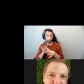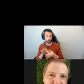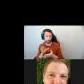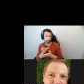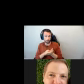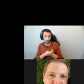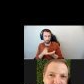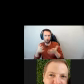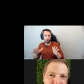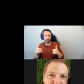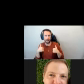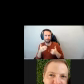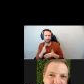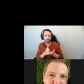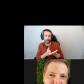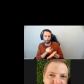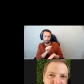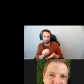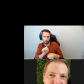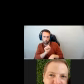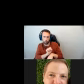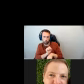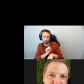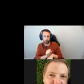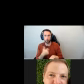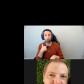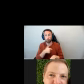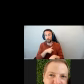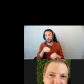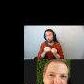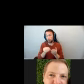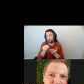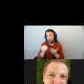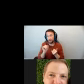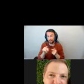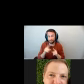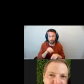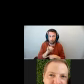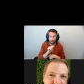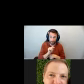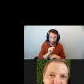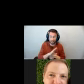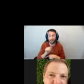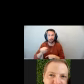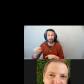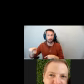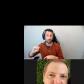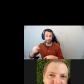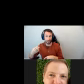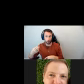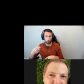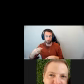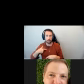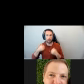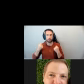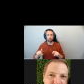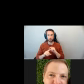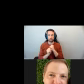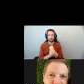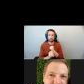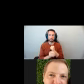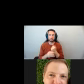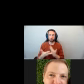We need a lot of buy-in from the IT teams and the stakeholder units. So I'm trying to socialize the job. We have a lot of resource constraints, just like